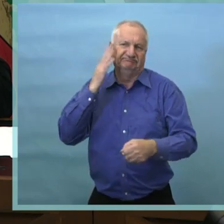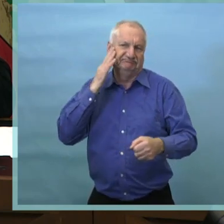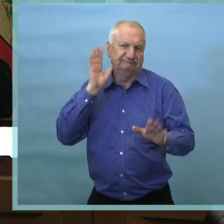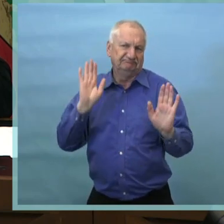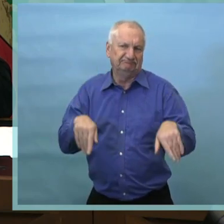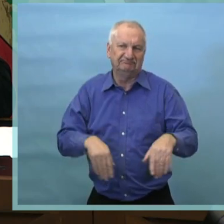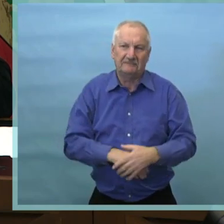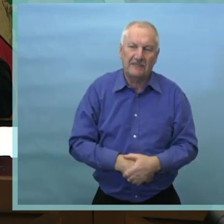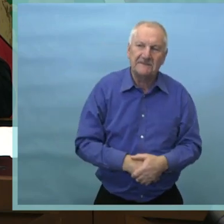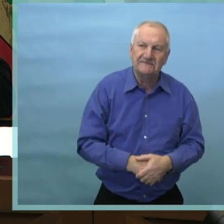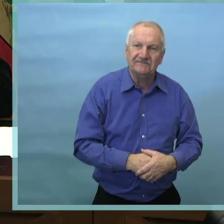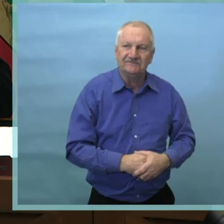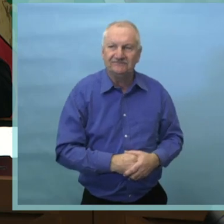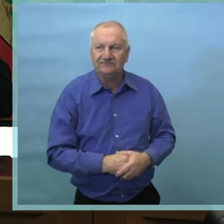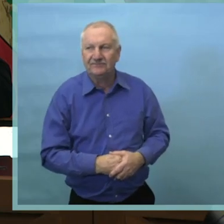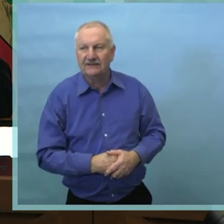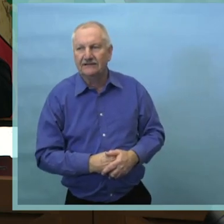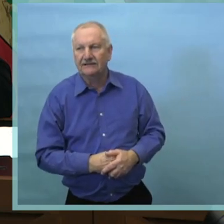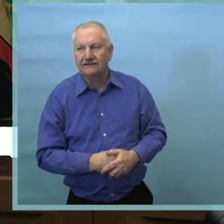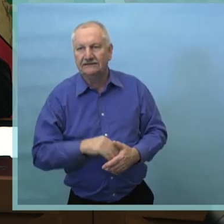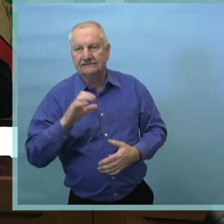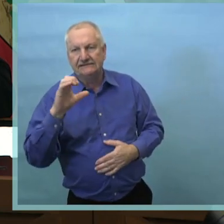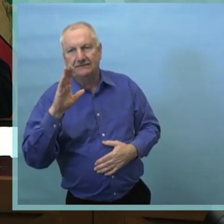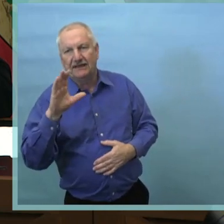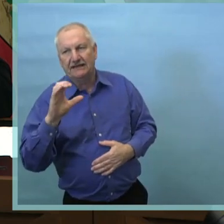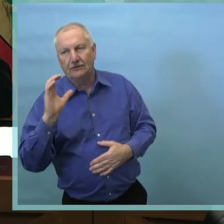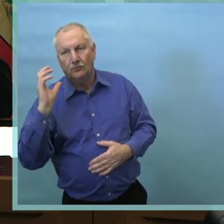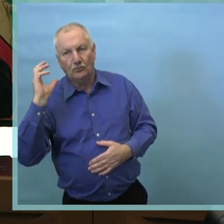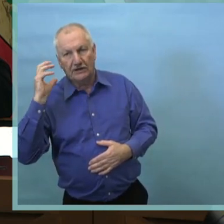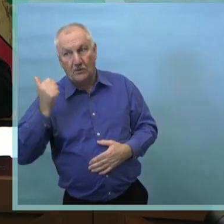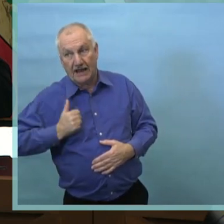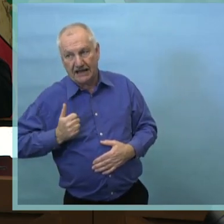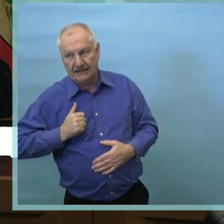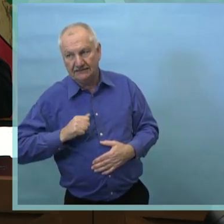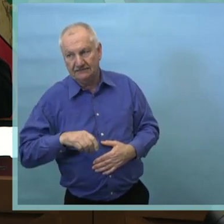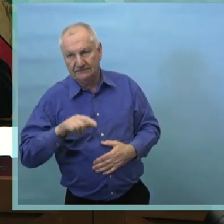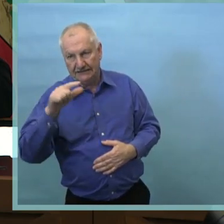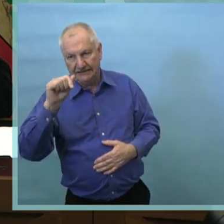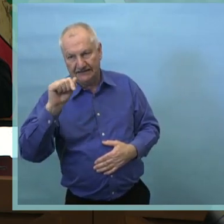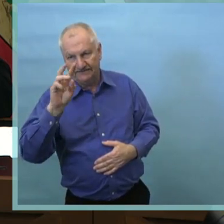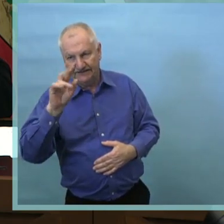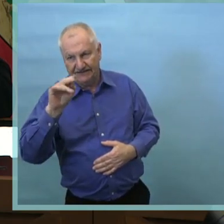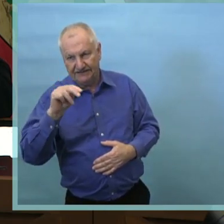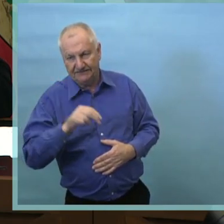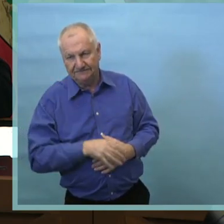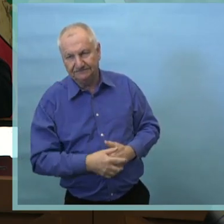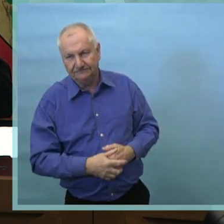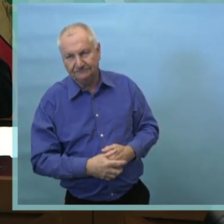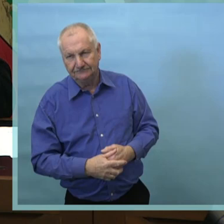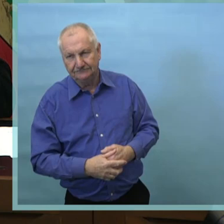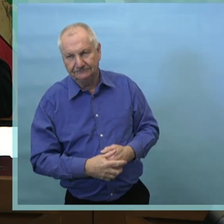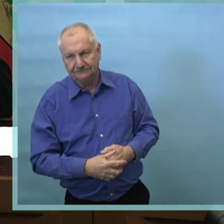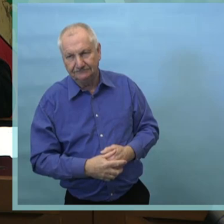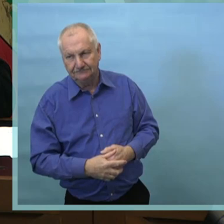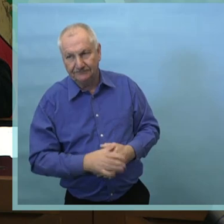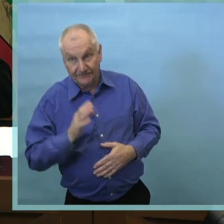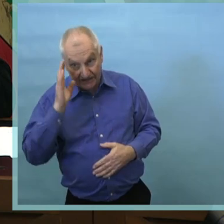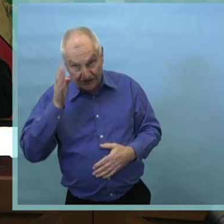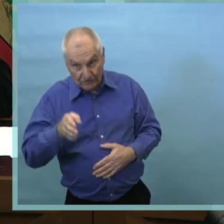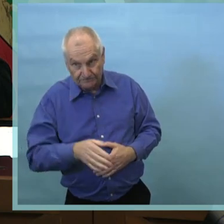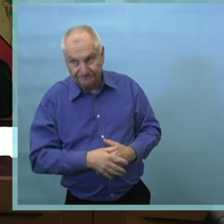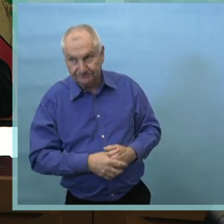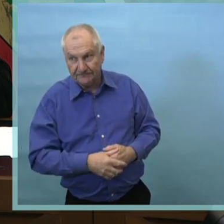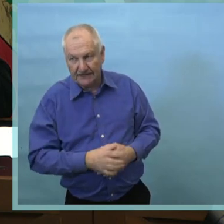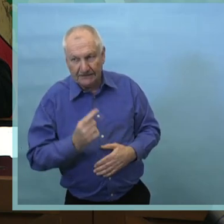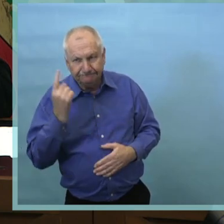From CBC Radio Canada, Gavin. Hi, Mr. Minister. I was wondering if you